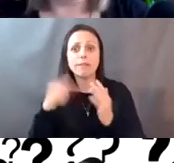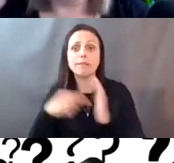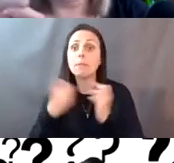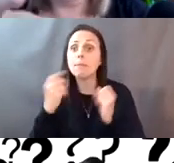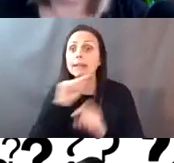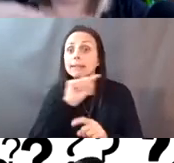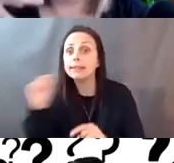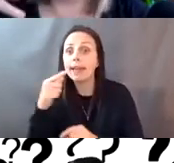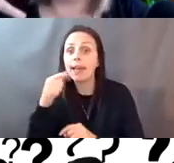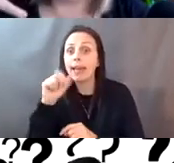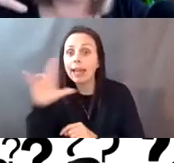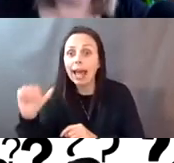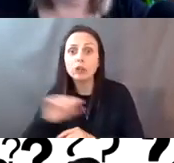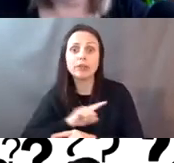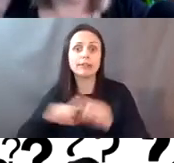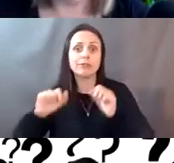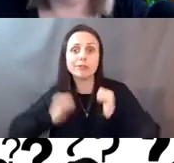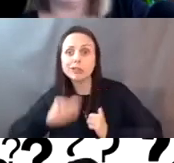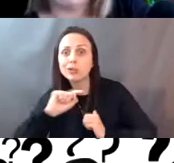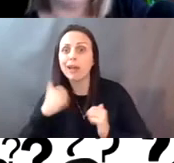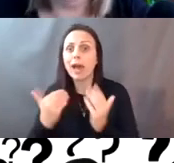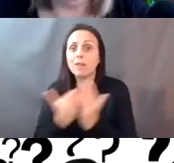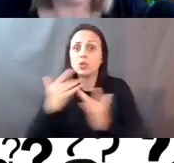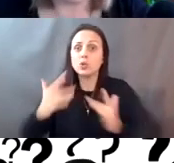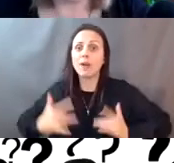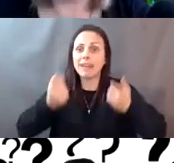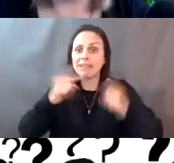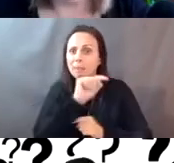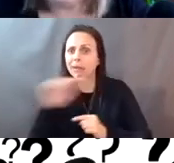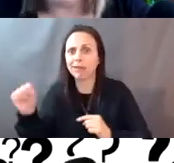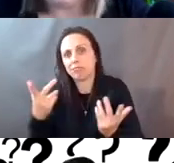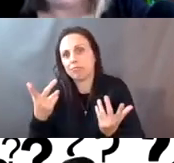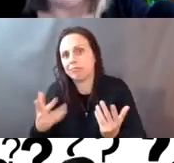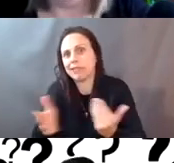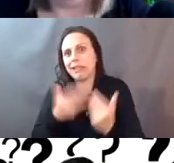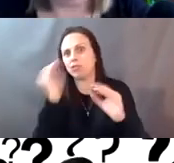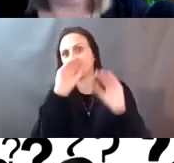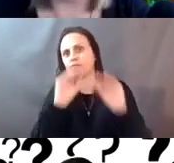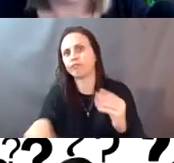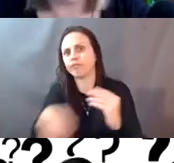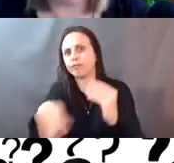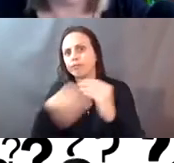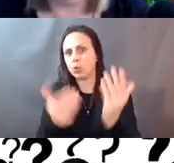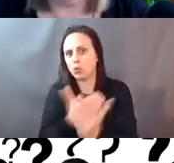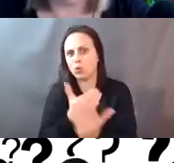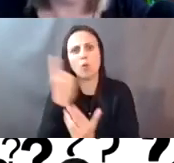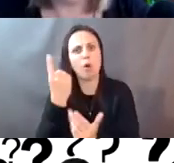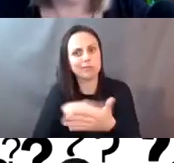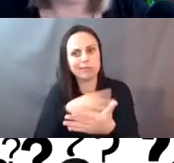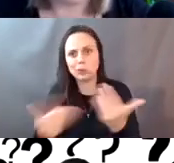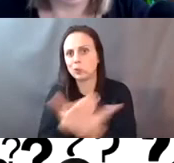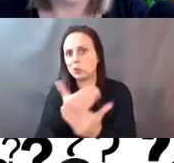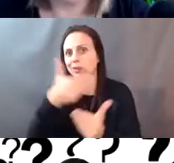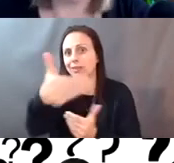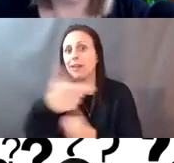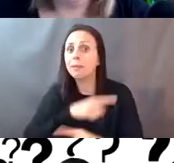or venues that have, new events all the time, it becomes kind of easy to have that because there's always new stuff out there. But